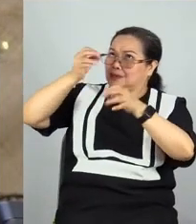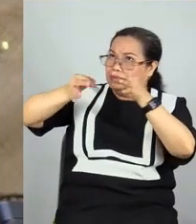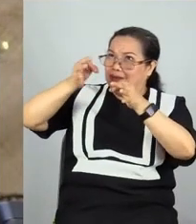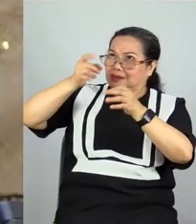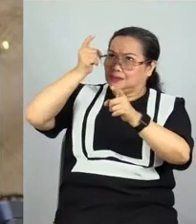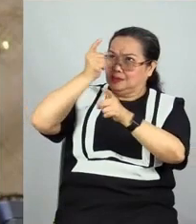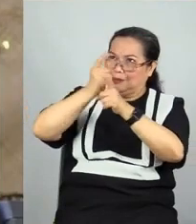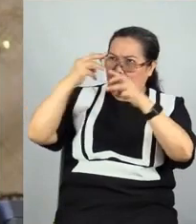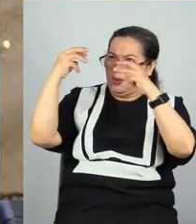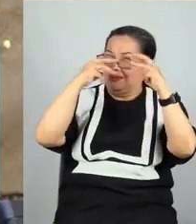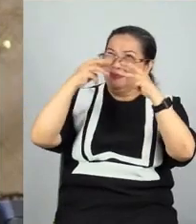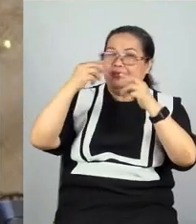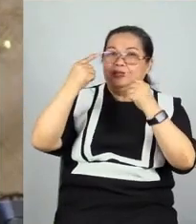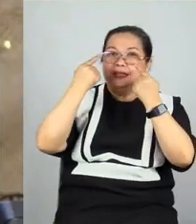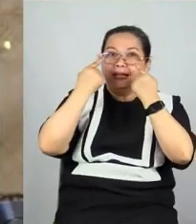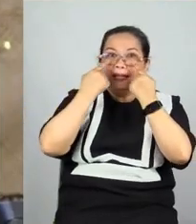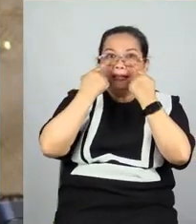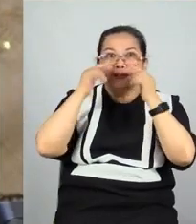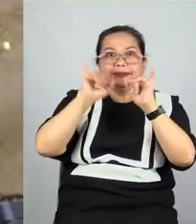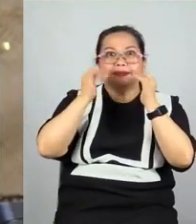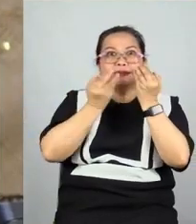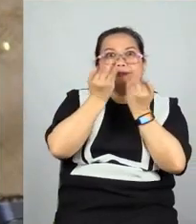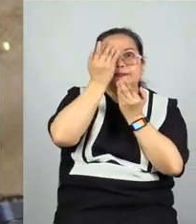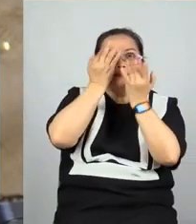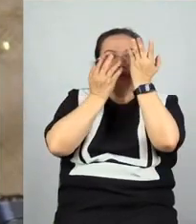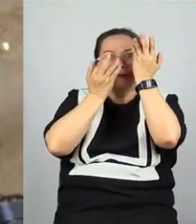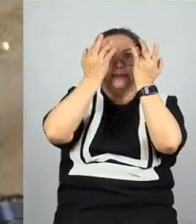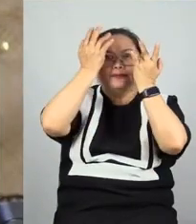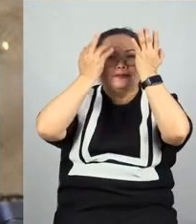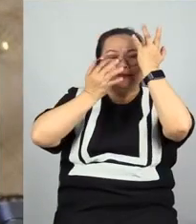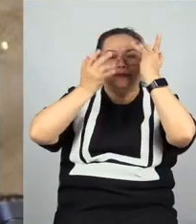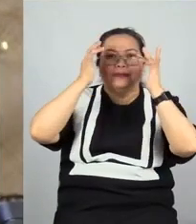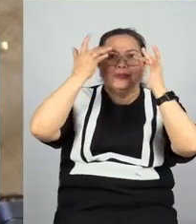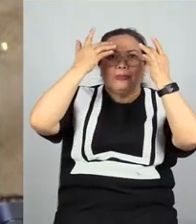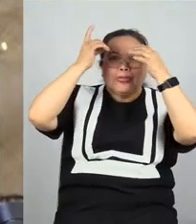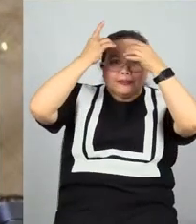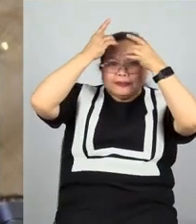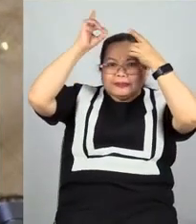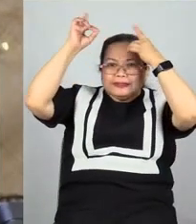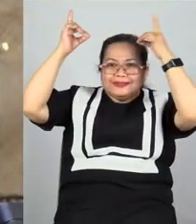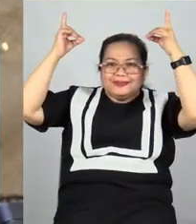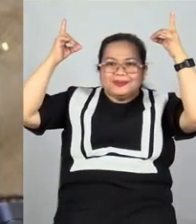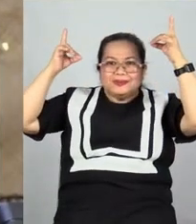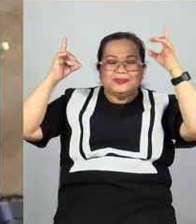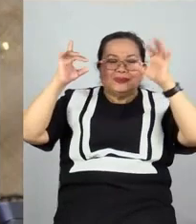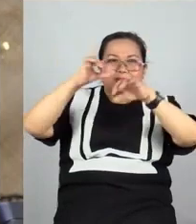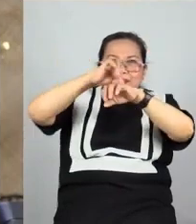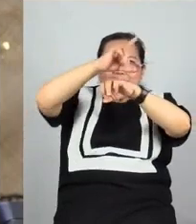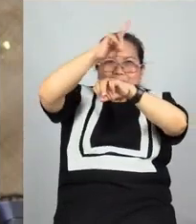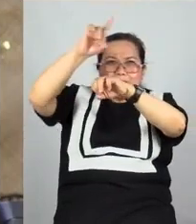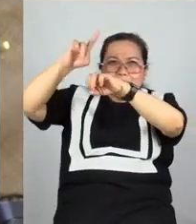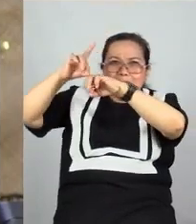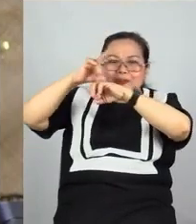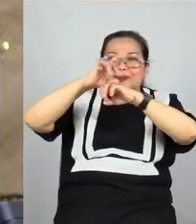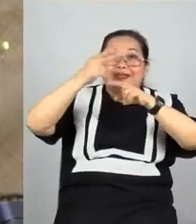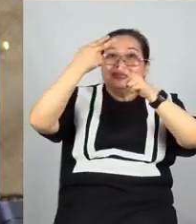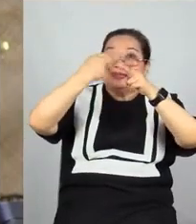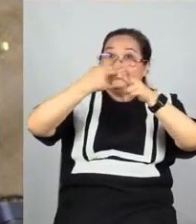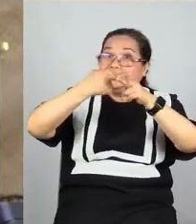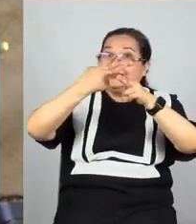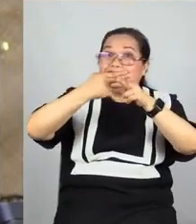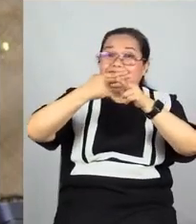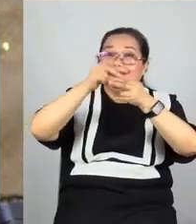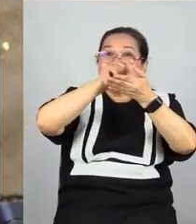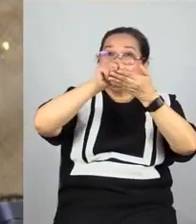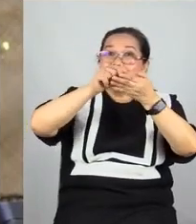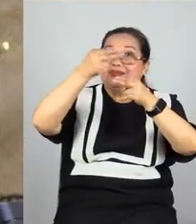makes war. His eyes are like a flame of fire, and on his head are many diadems, and he has a name written that no one